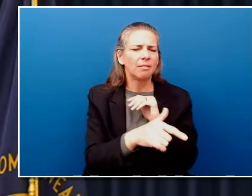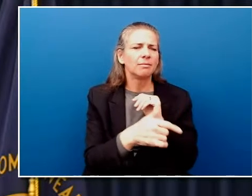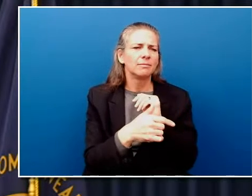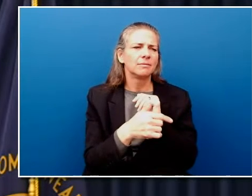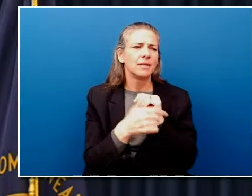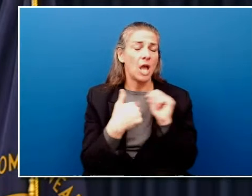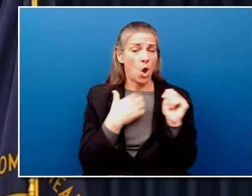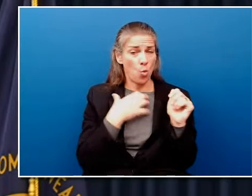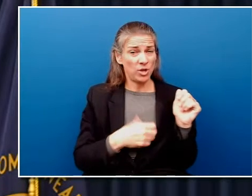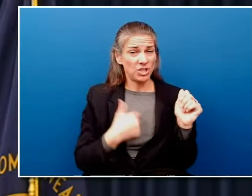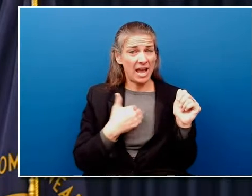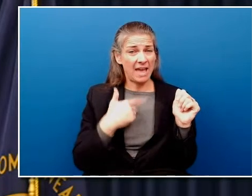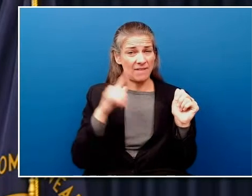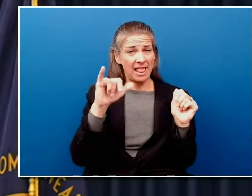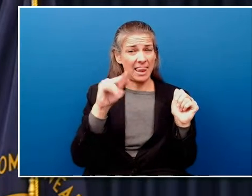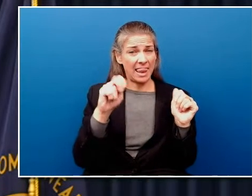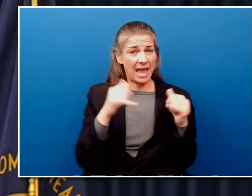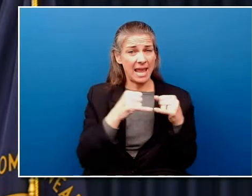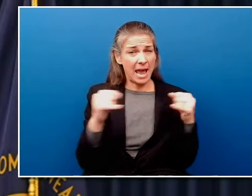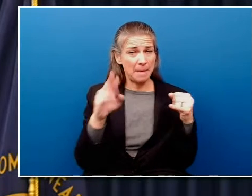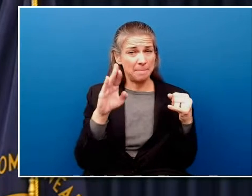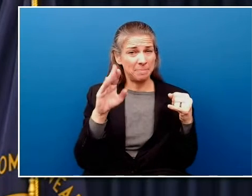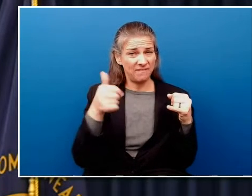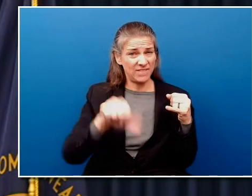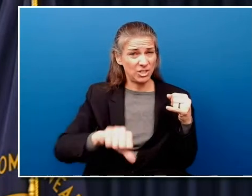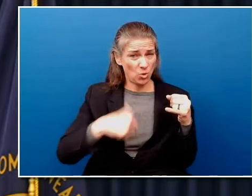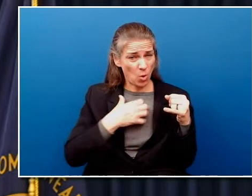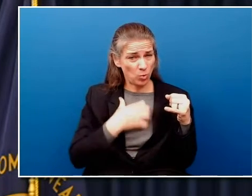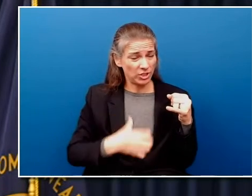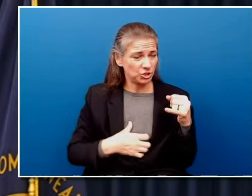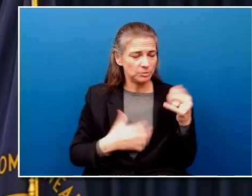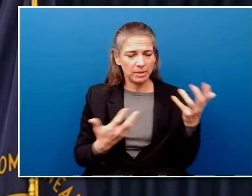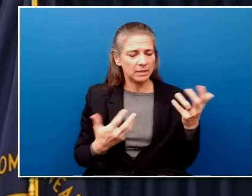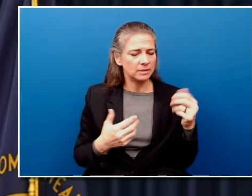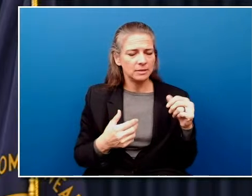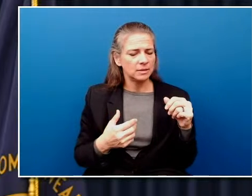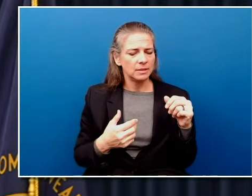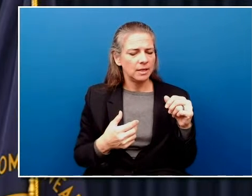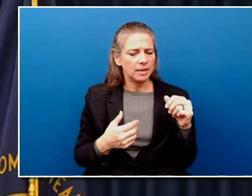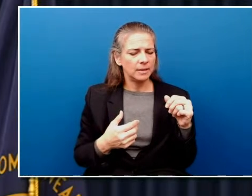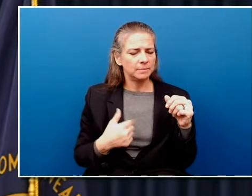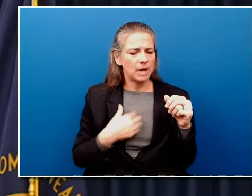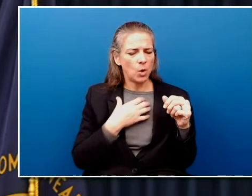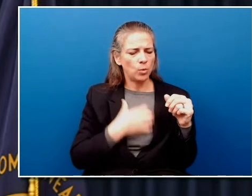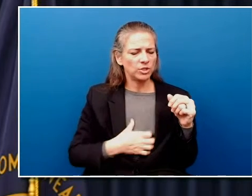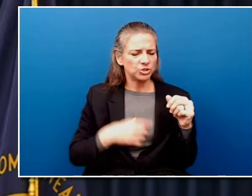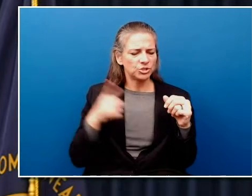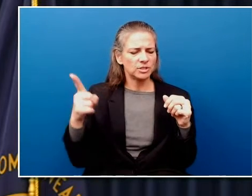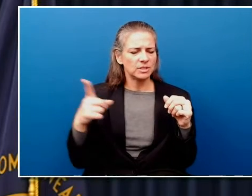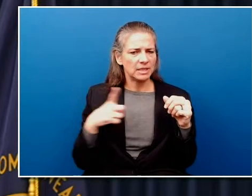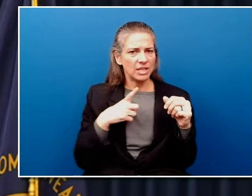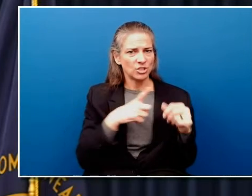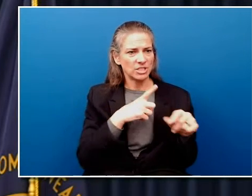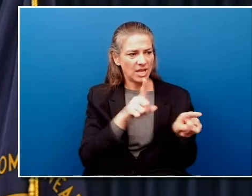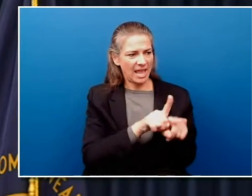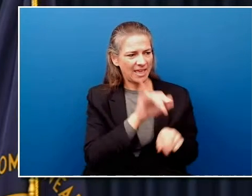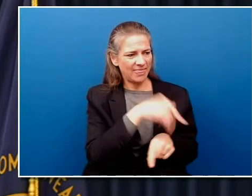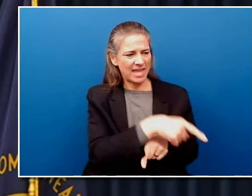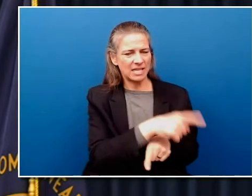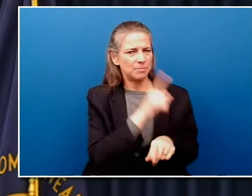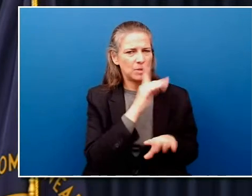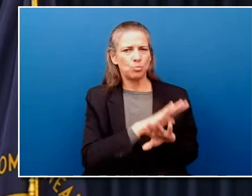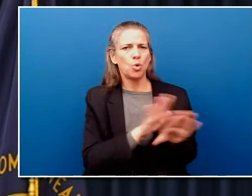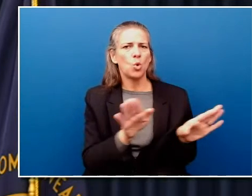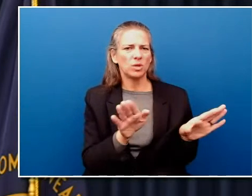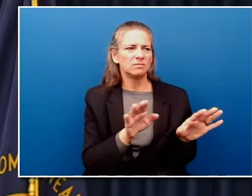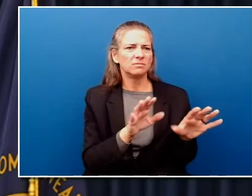item on that one. And I also wish that legislation like this would be broken into different parts